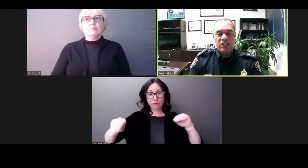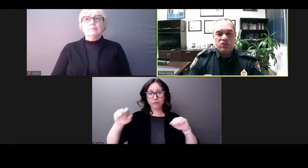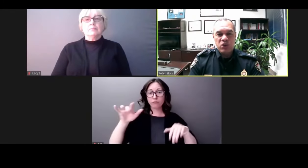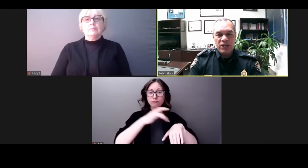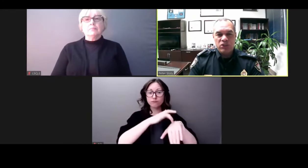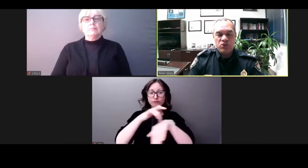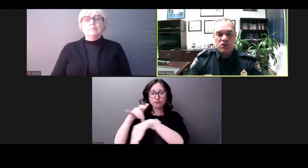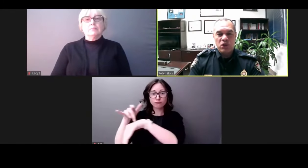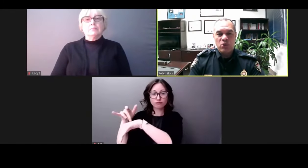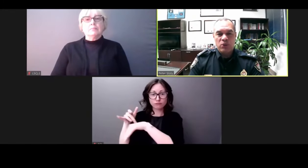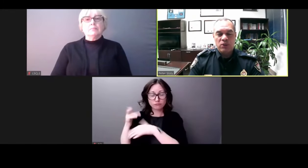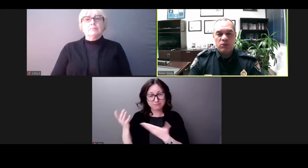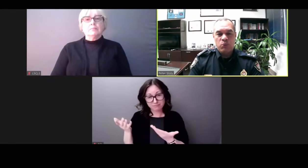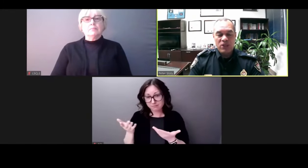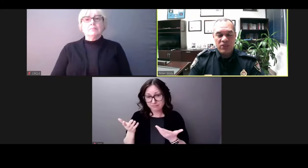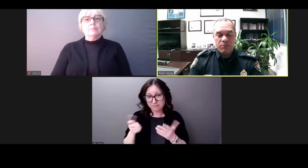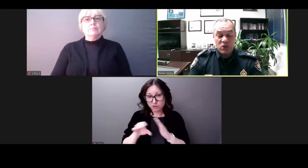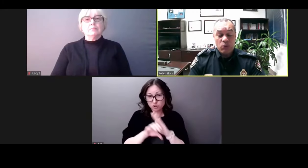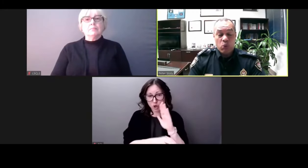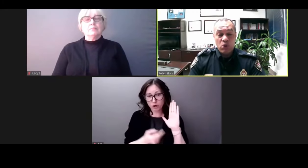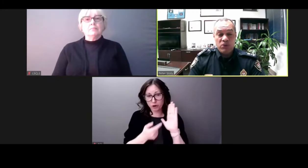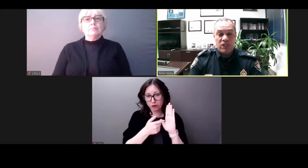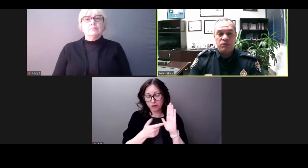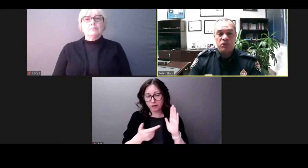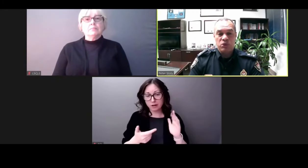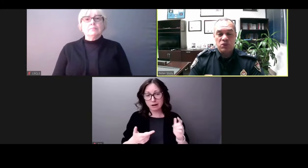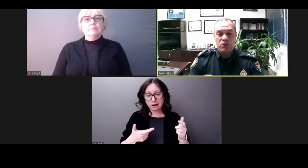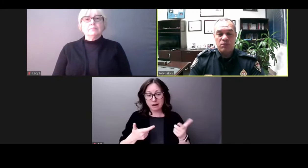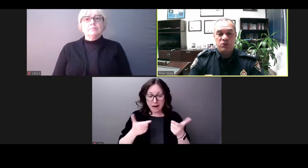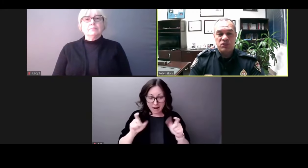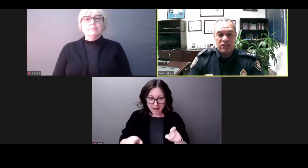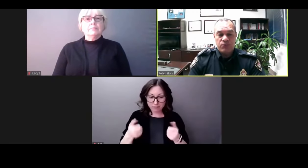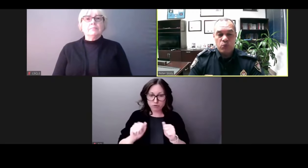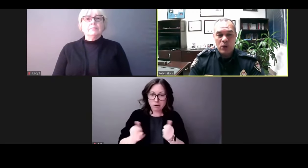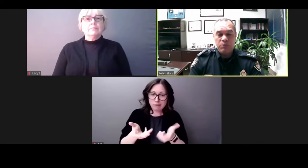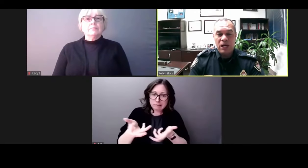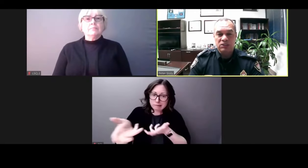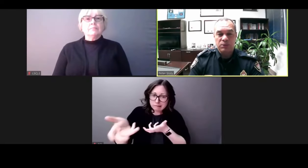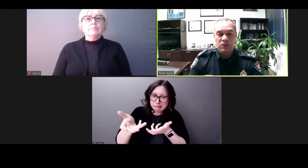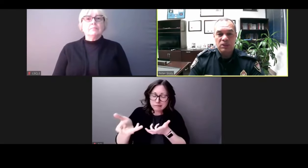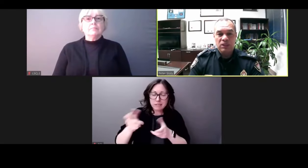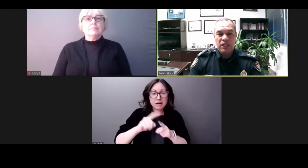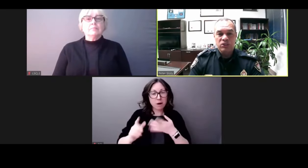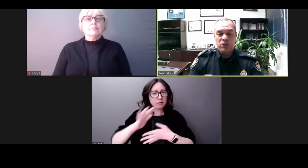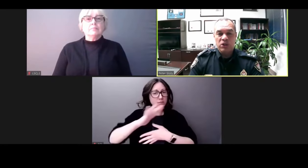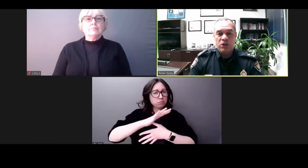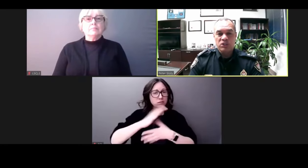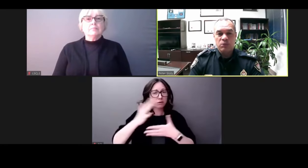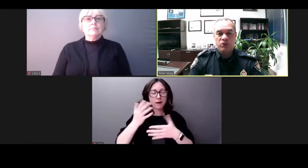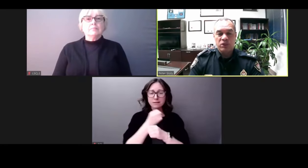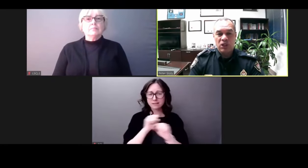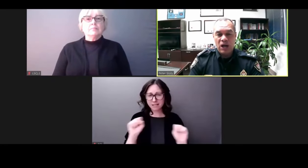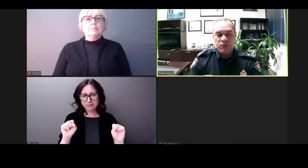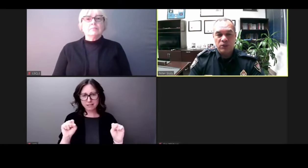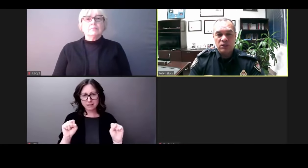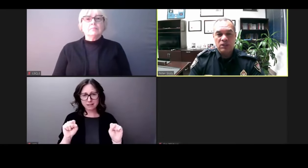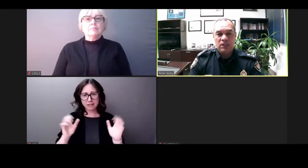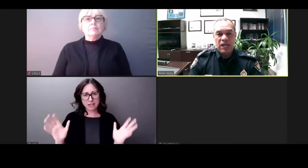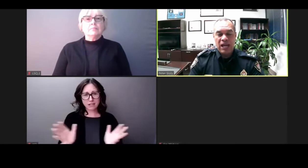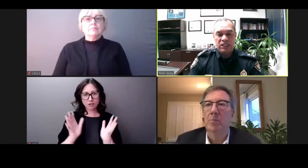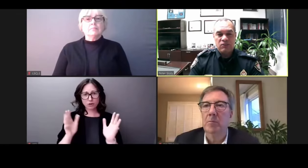I need to try to do so with them, try to work with them to do so in the most safe way possible and to encourage the most